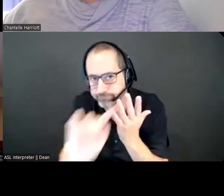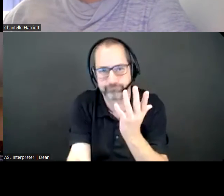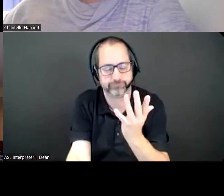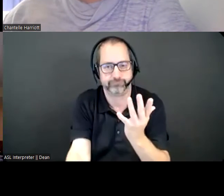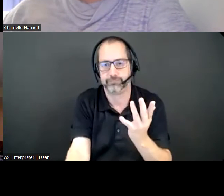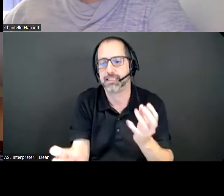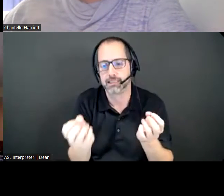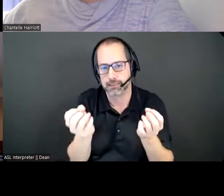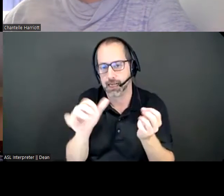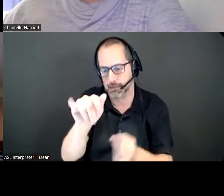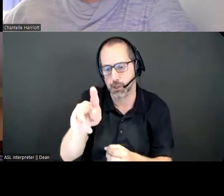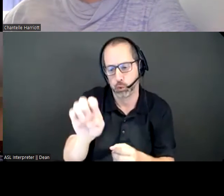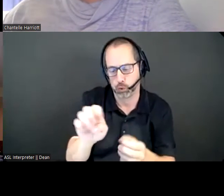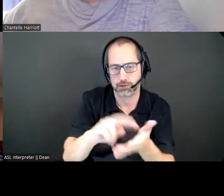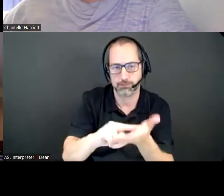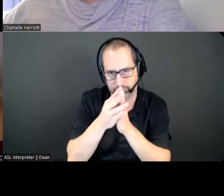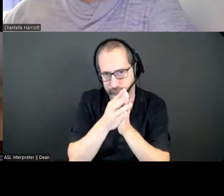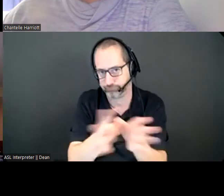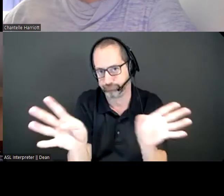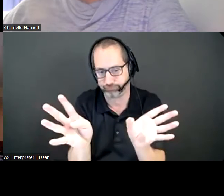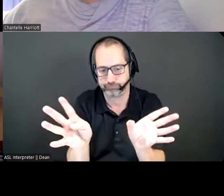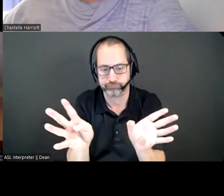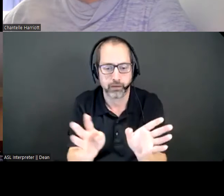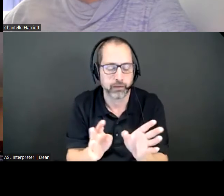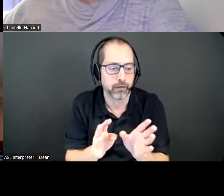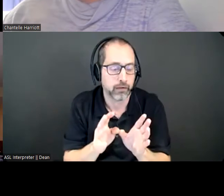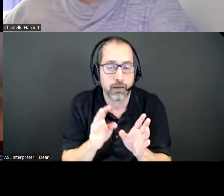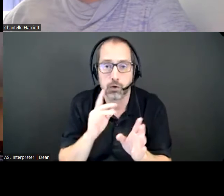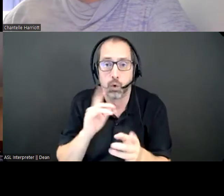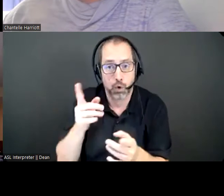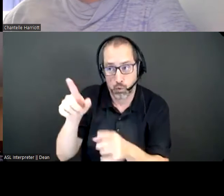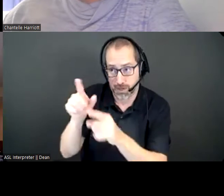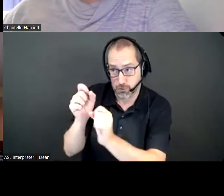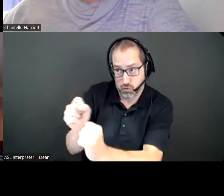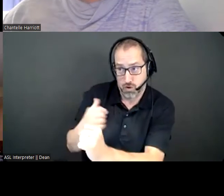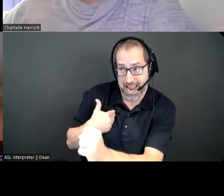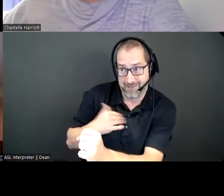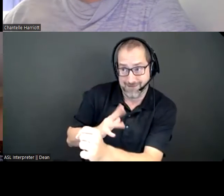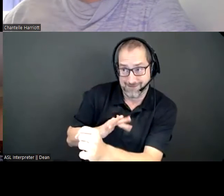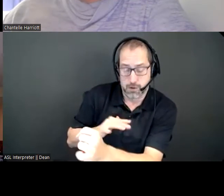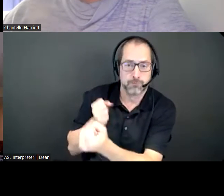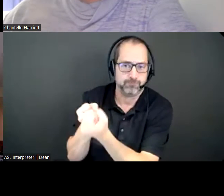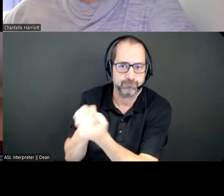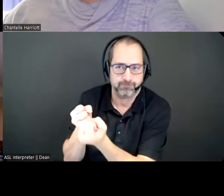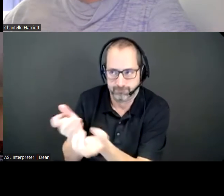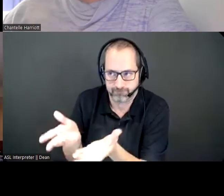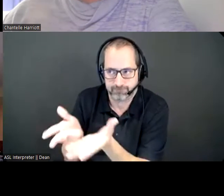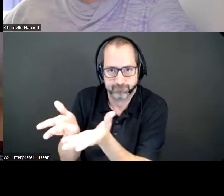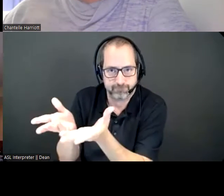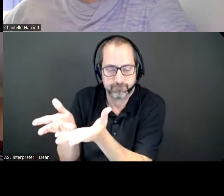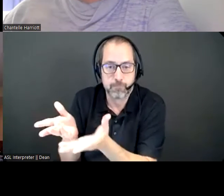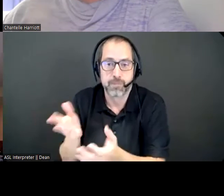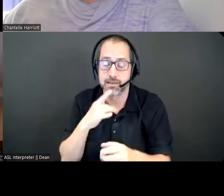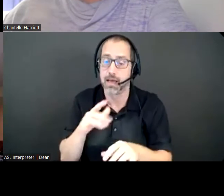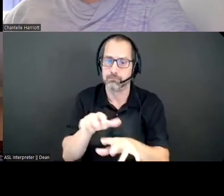So that's what we do, is that build on the strengths and be action oriented.